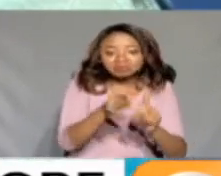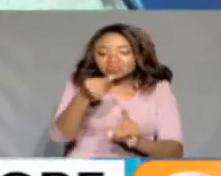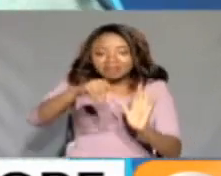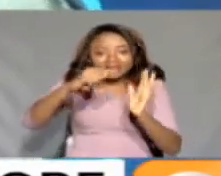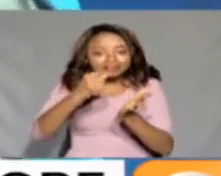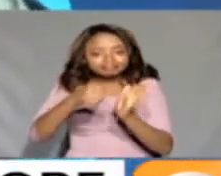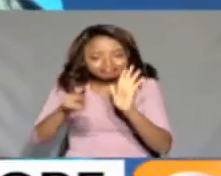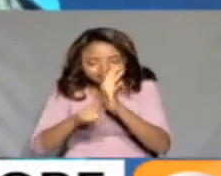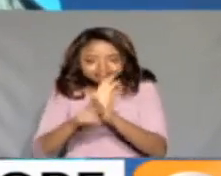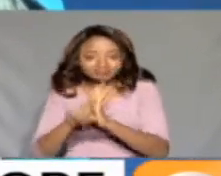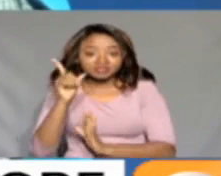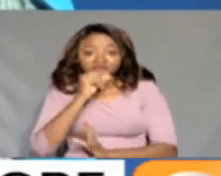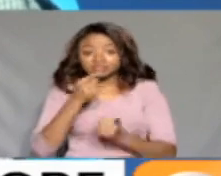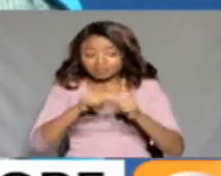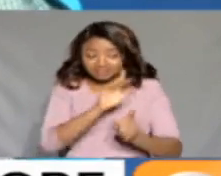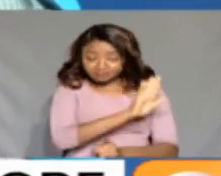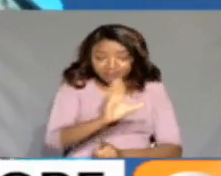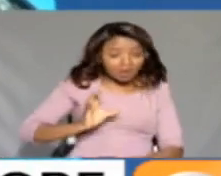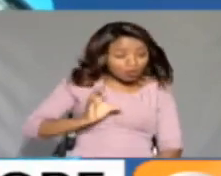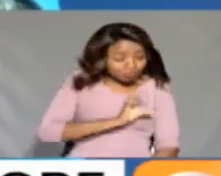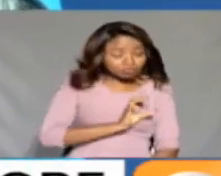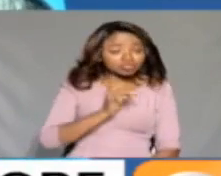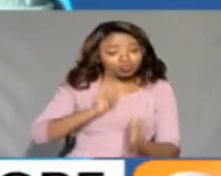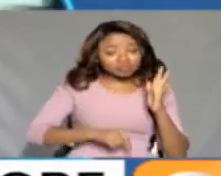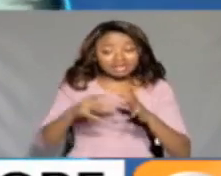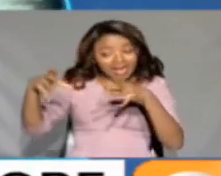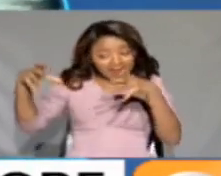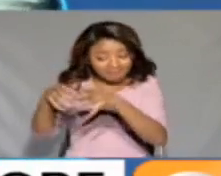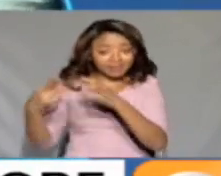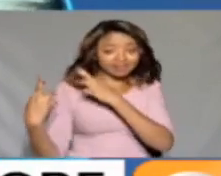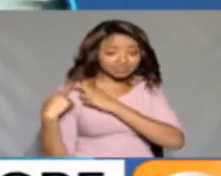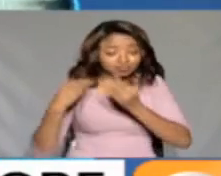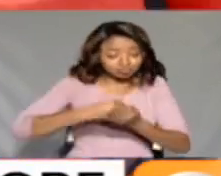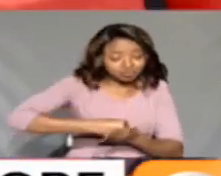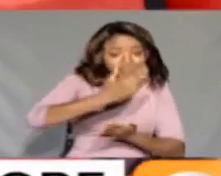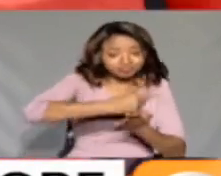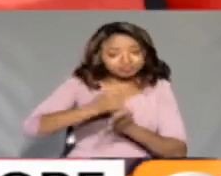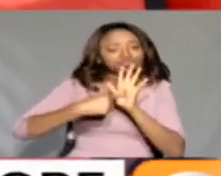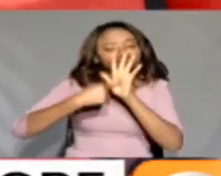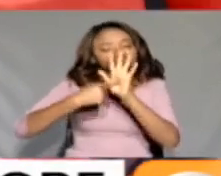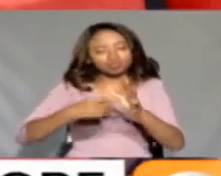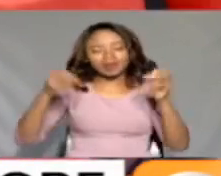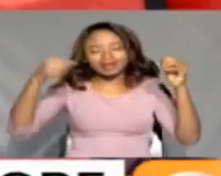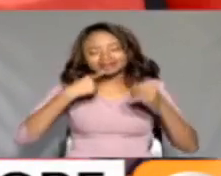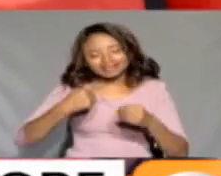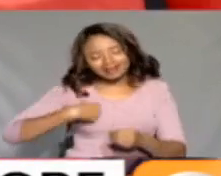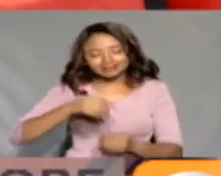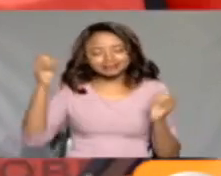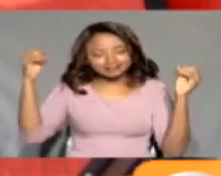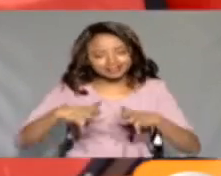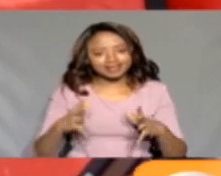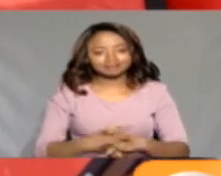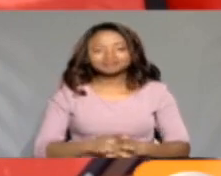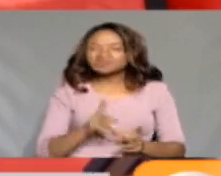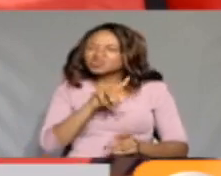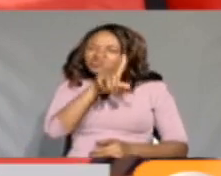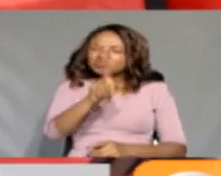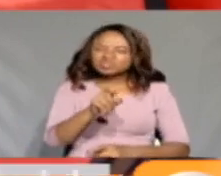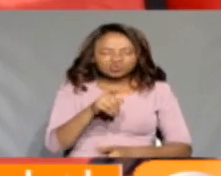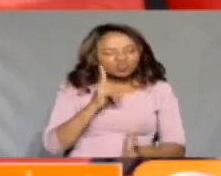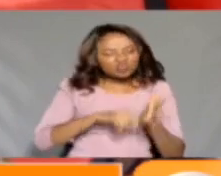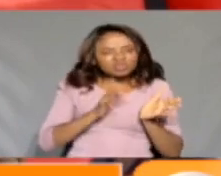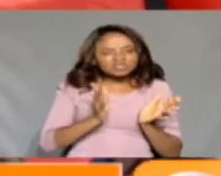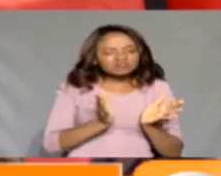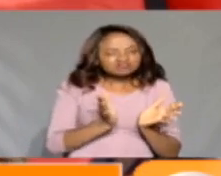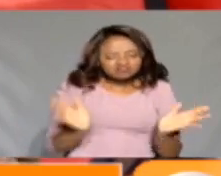source. And the committee wants directors of the companies supplying the equipment revealed. What motivated these